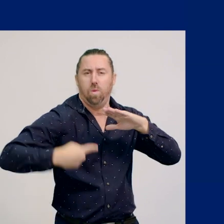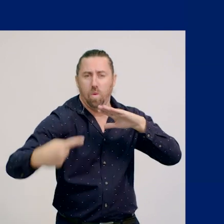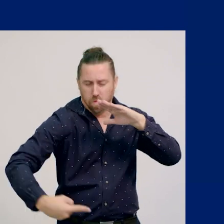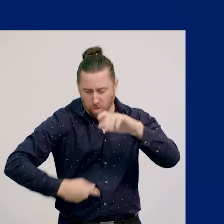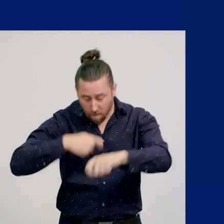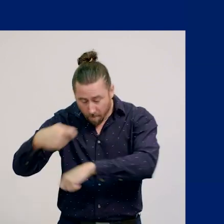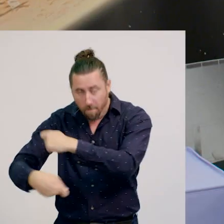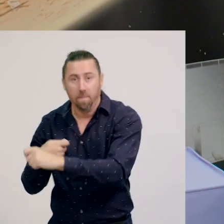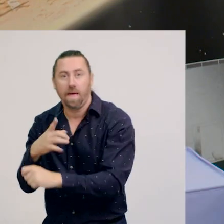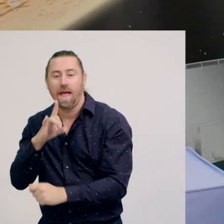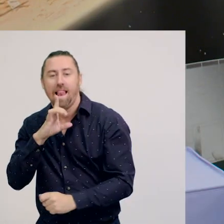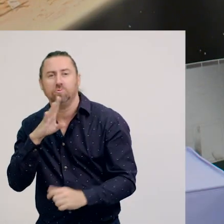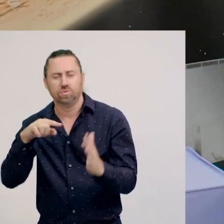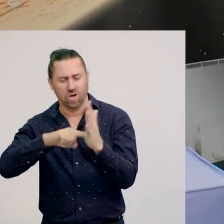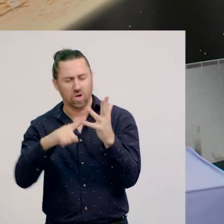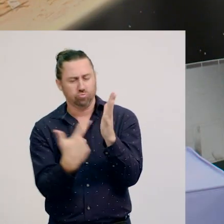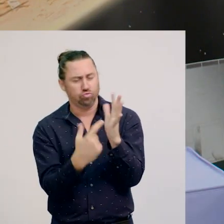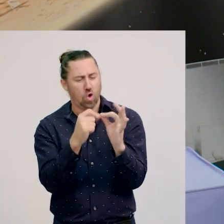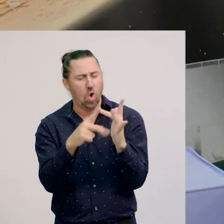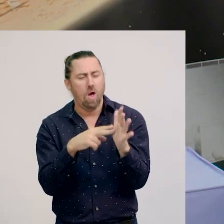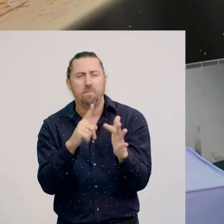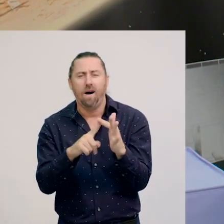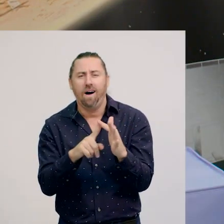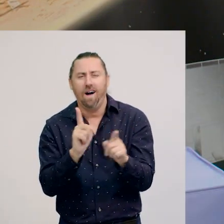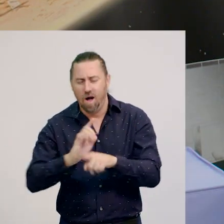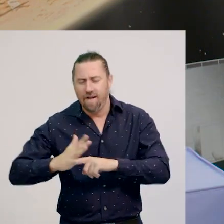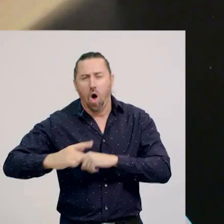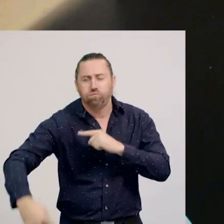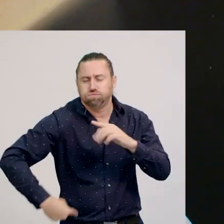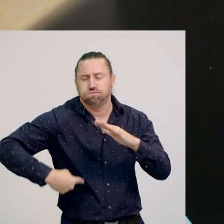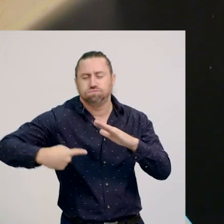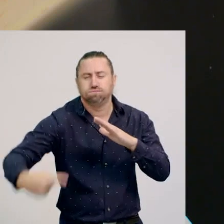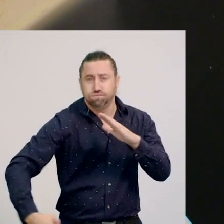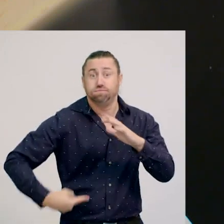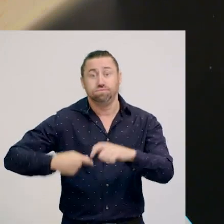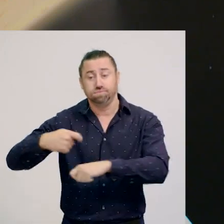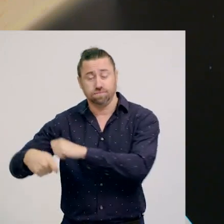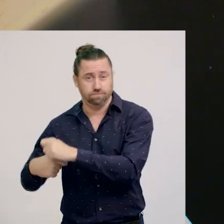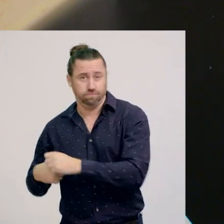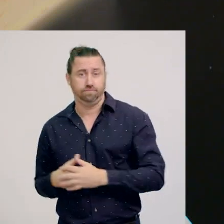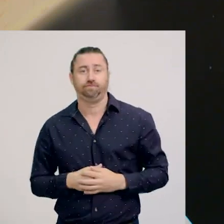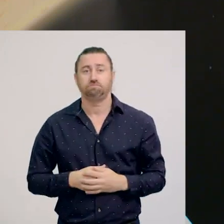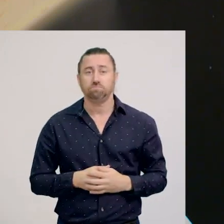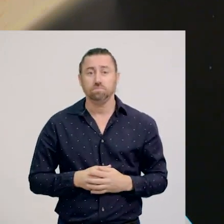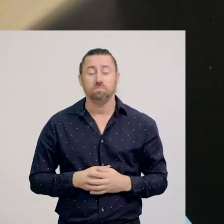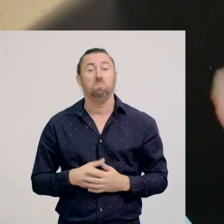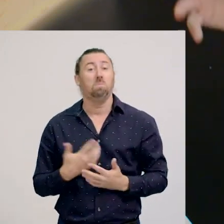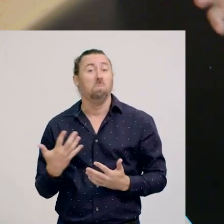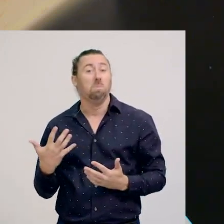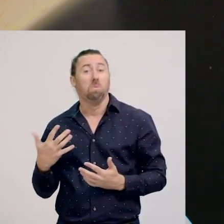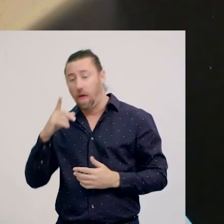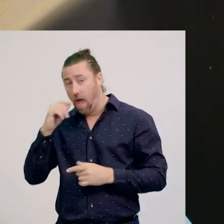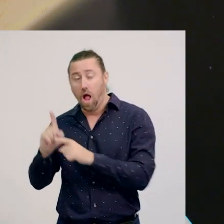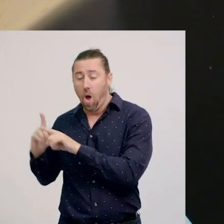generate electricity. Remember, turbines are those big fan-like things. We can also generate energy from water that